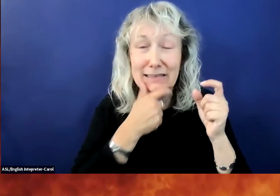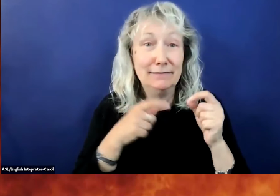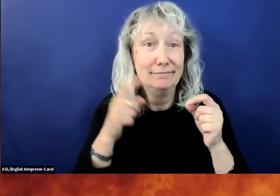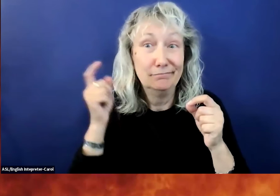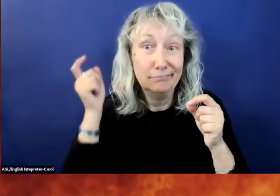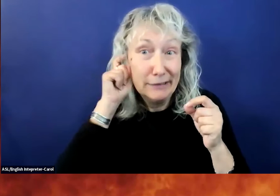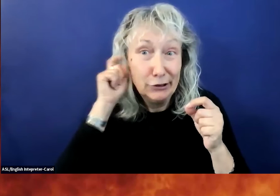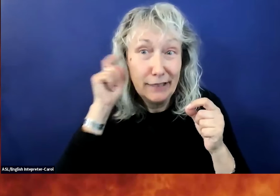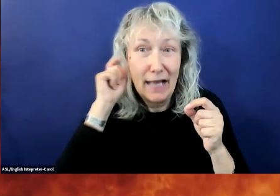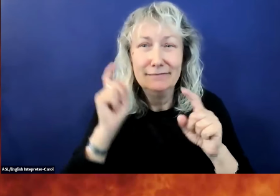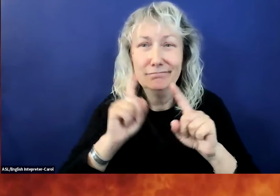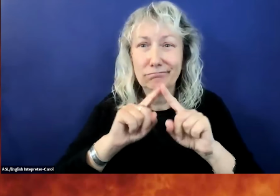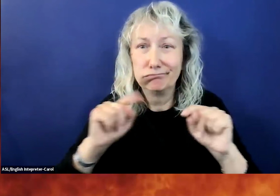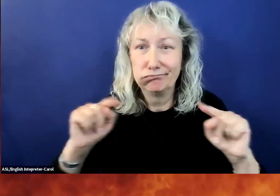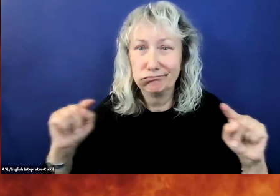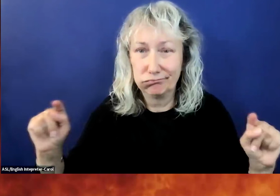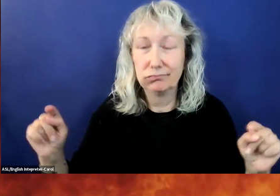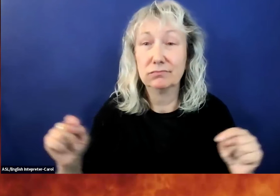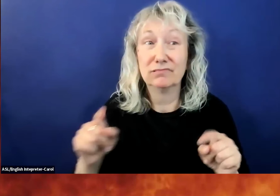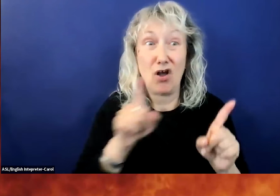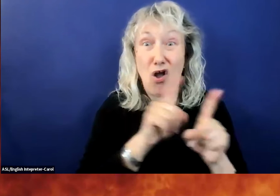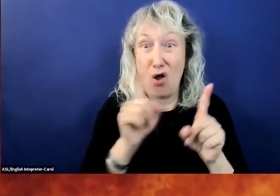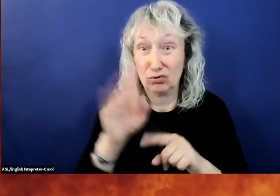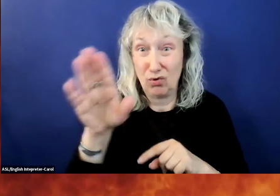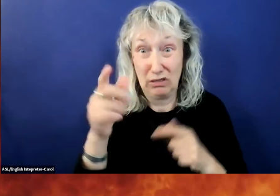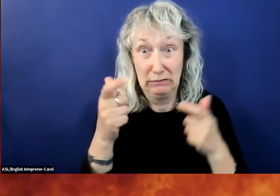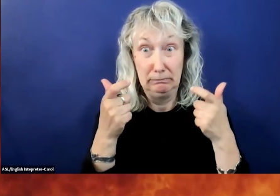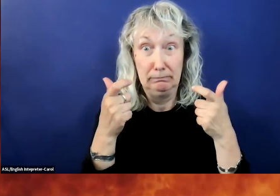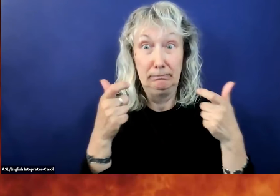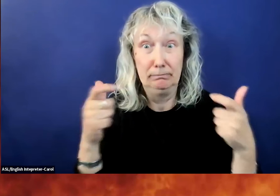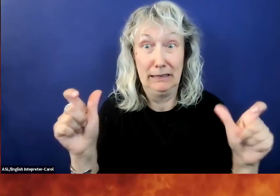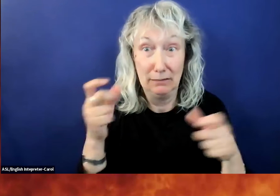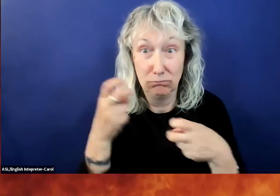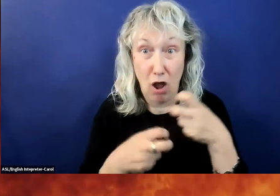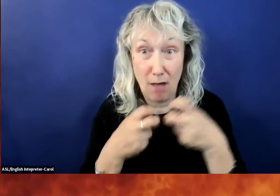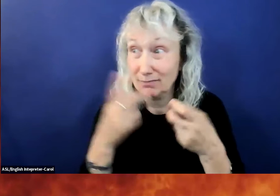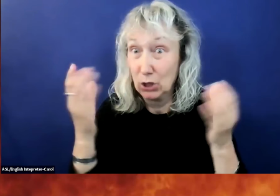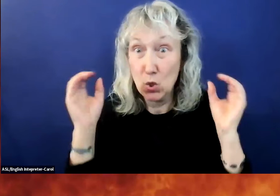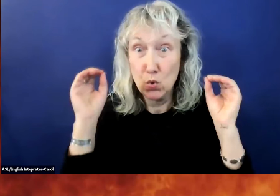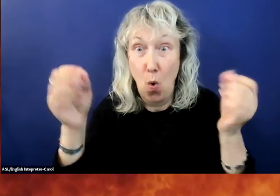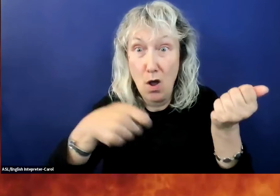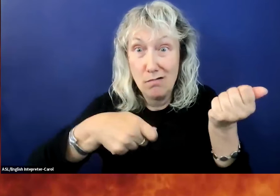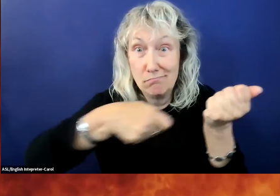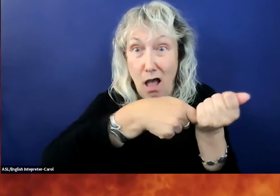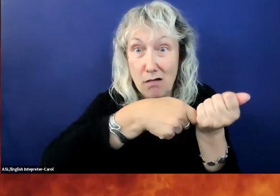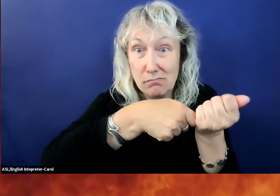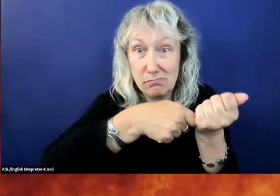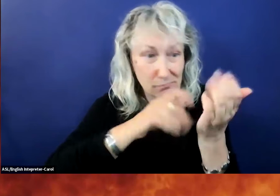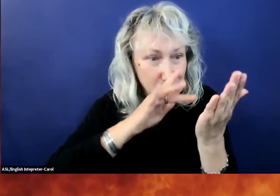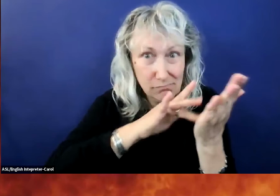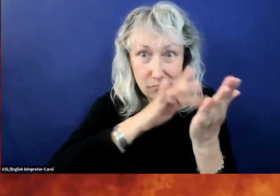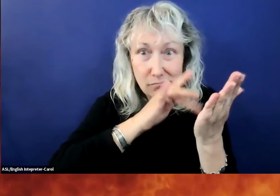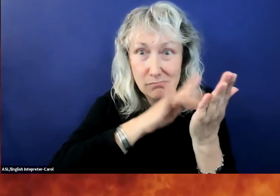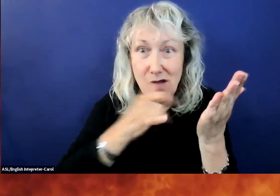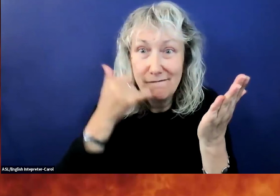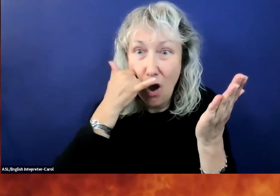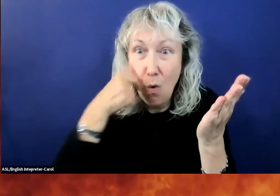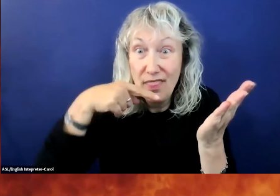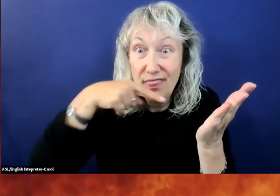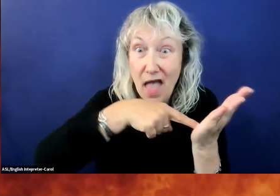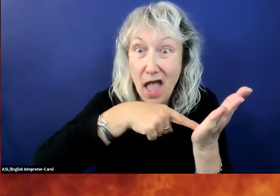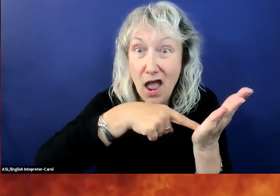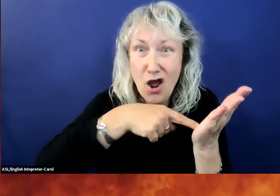And surprisingly, phone chargers was a huge barrier. A lot of people had all of their contact